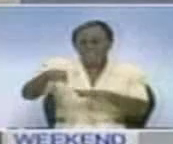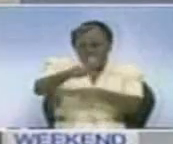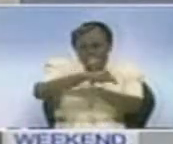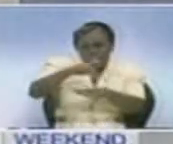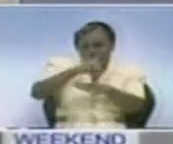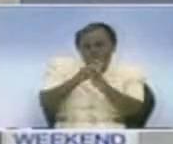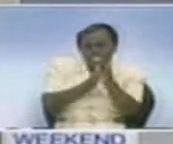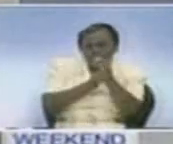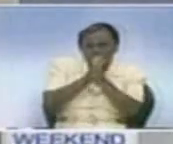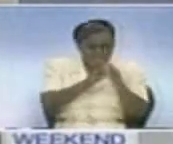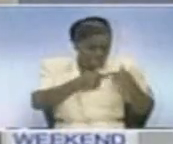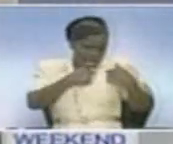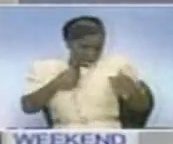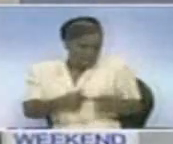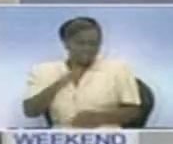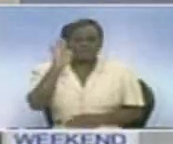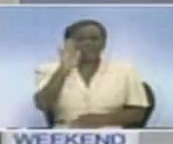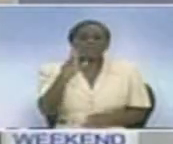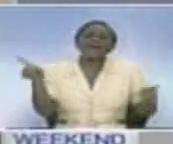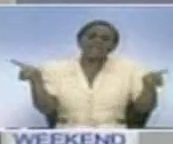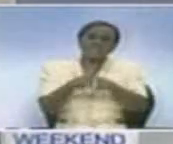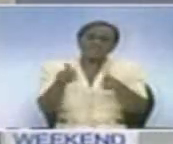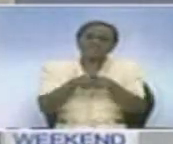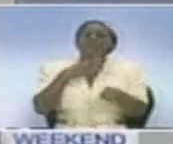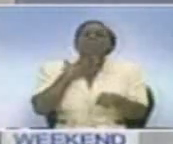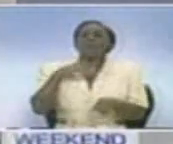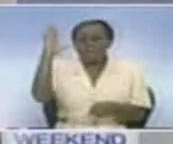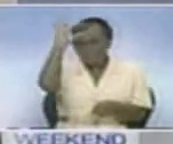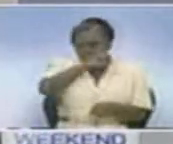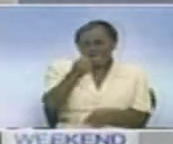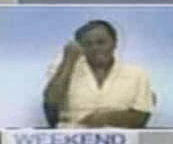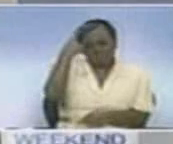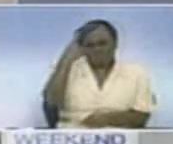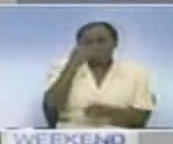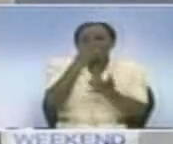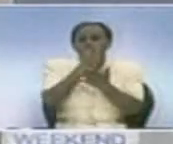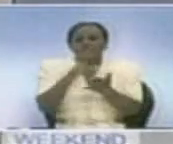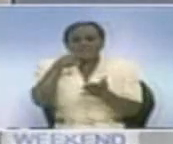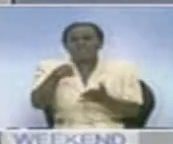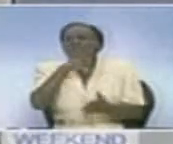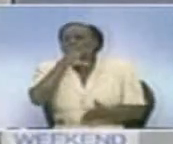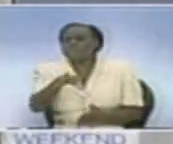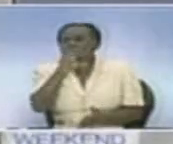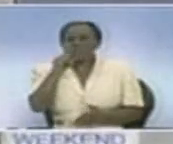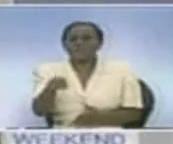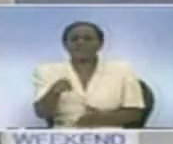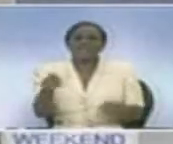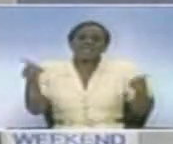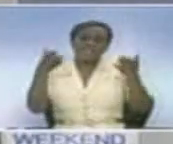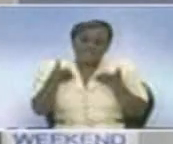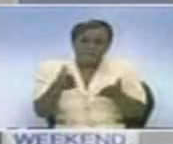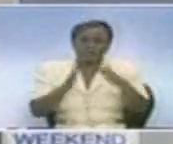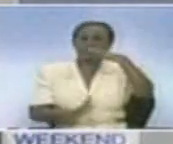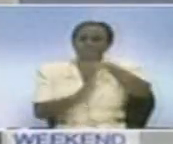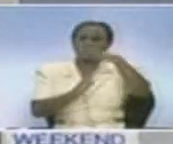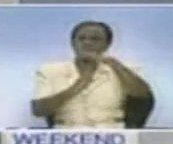in calling for dialogue. He says his sentiments have been misunderstood by those who are bashing him. And as KTN's senior political